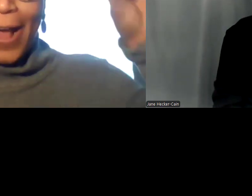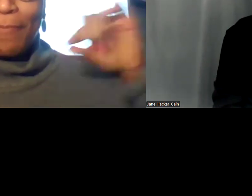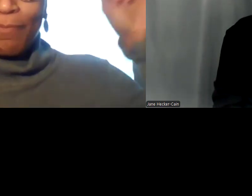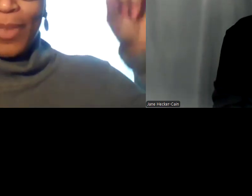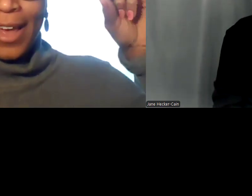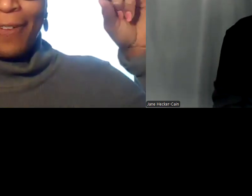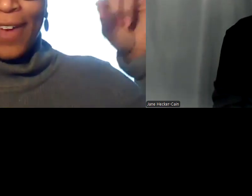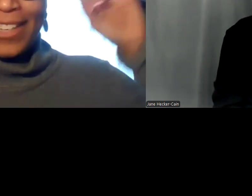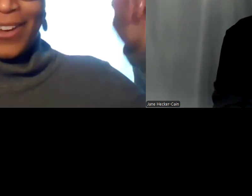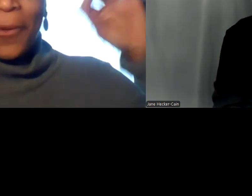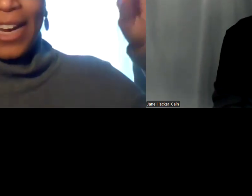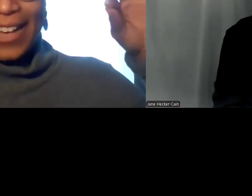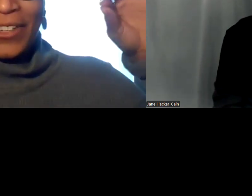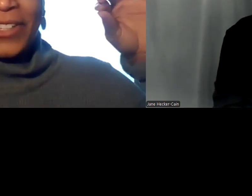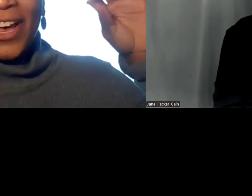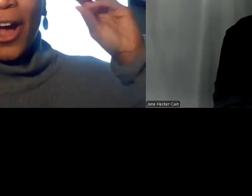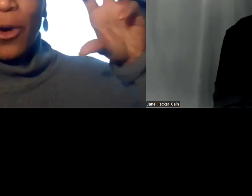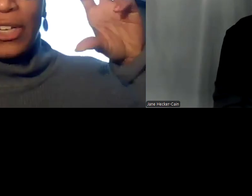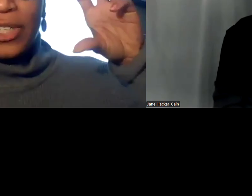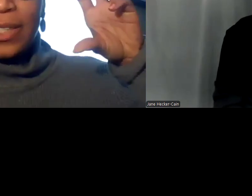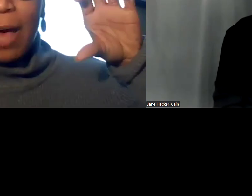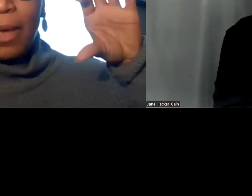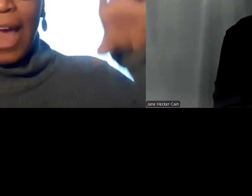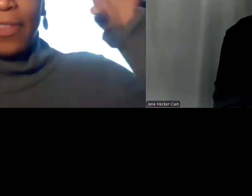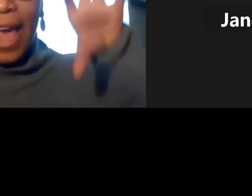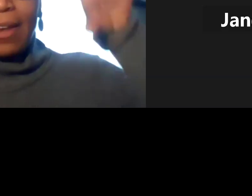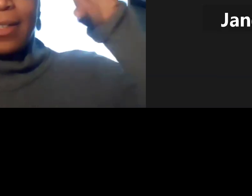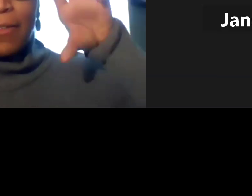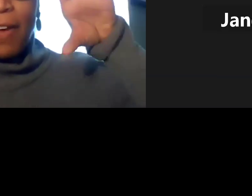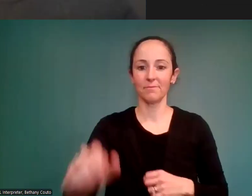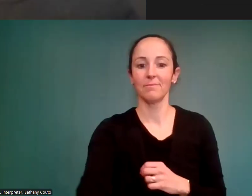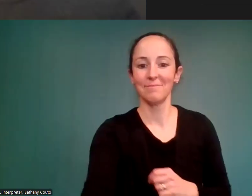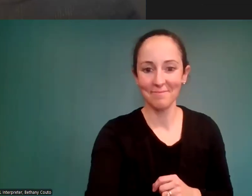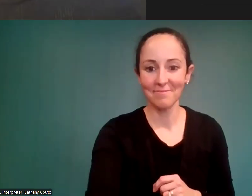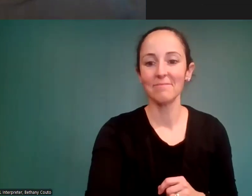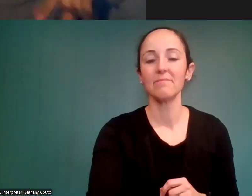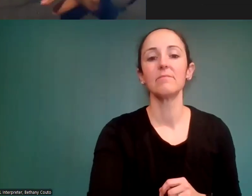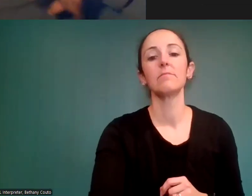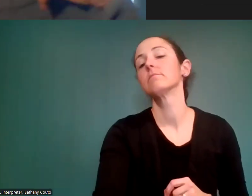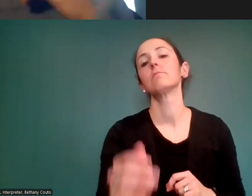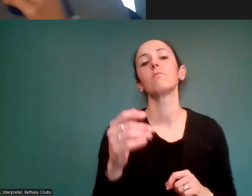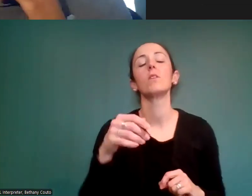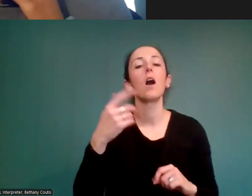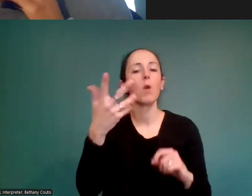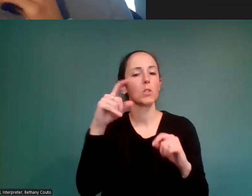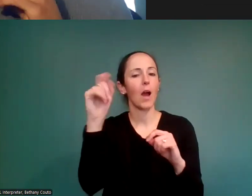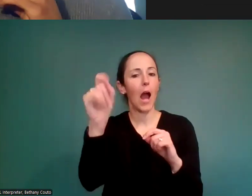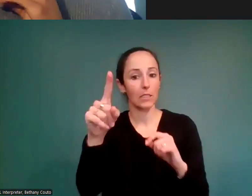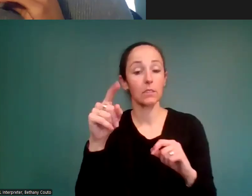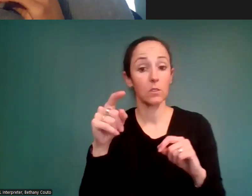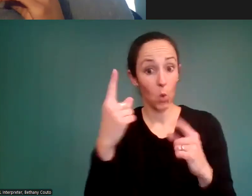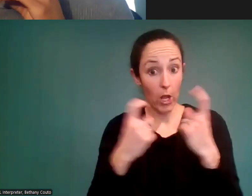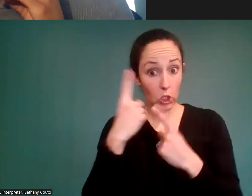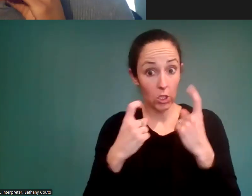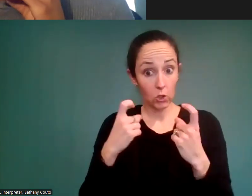for event organizers. Are questions coming at the end of every person's presentation, or is that going to be at the very end of the